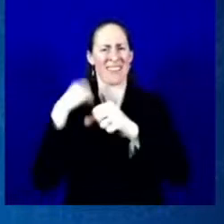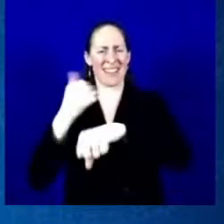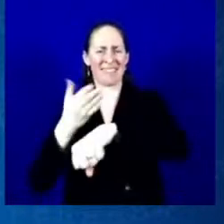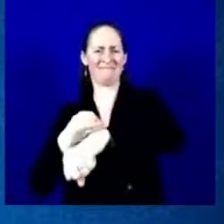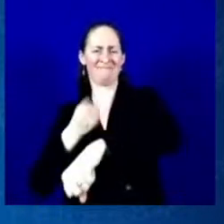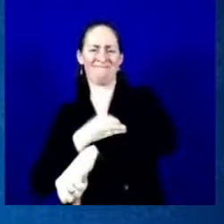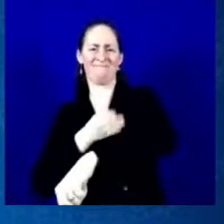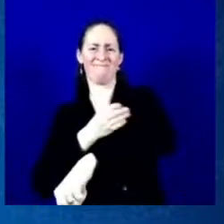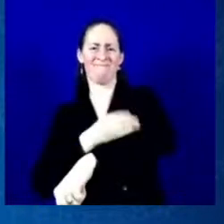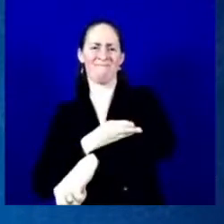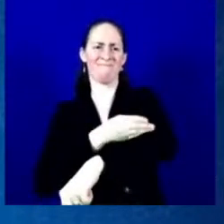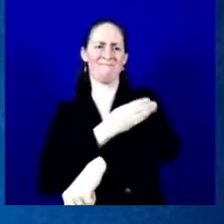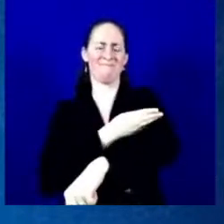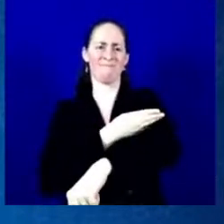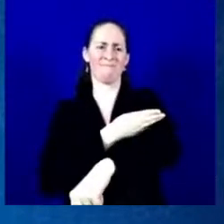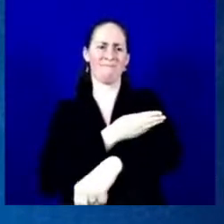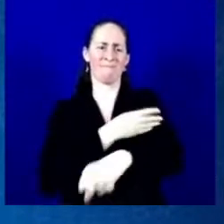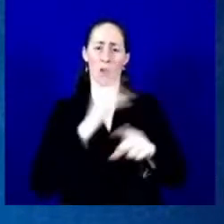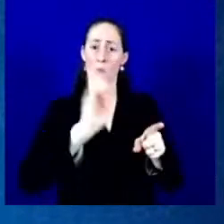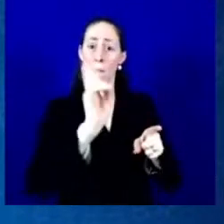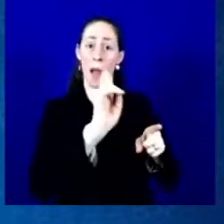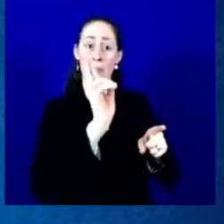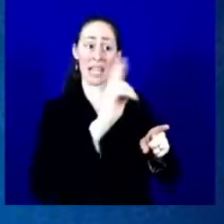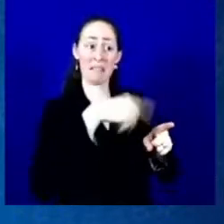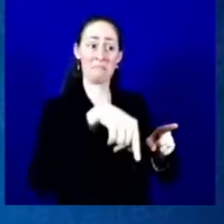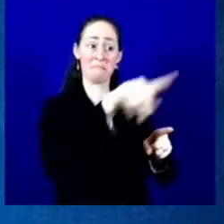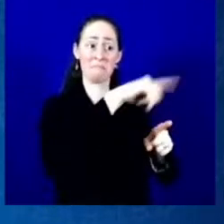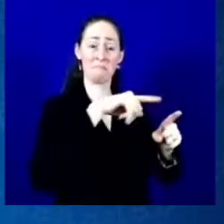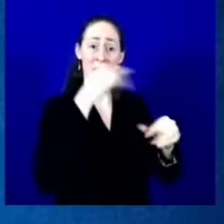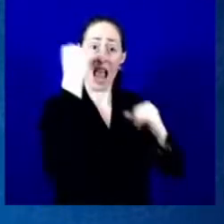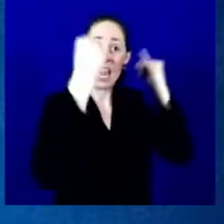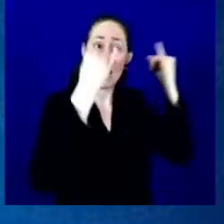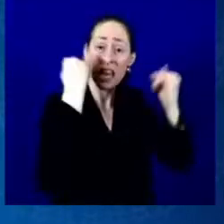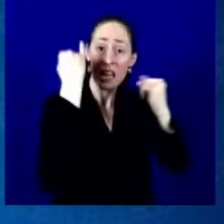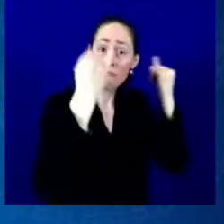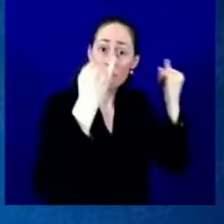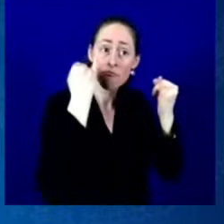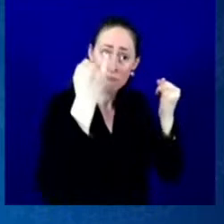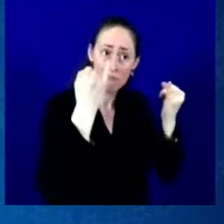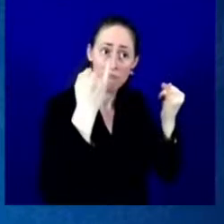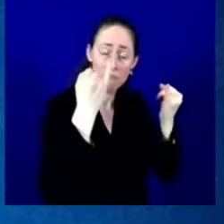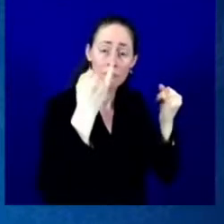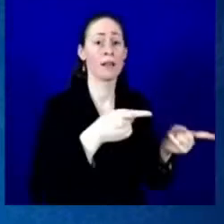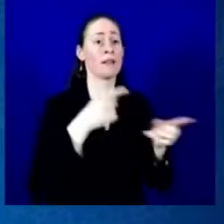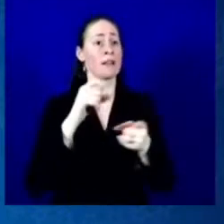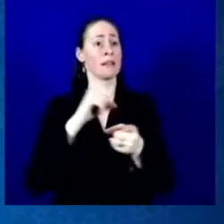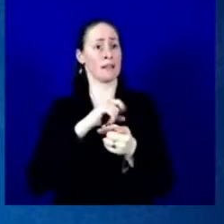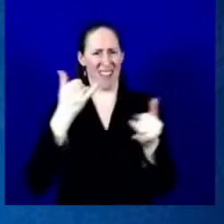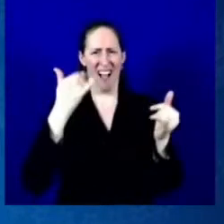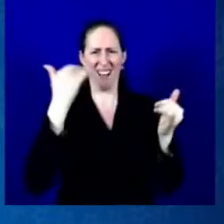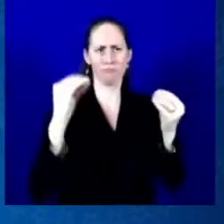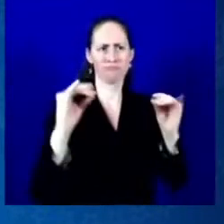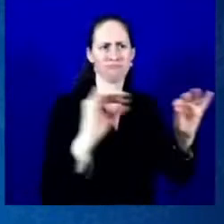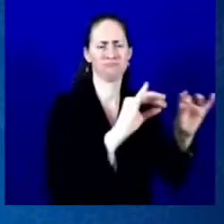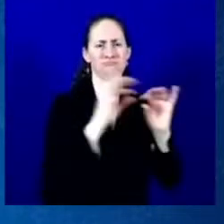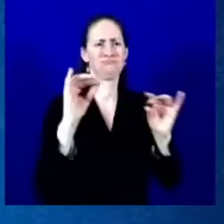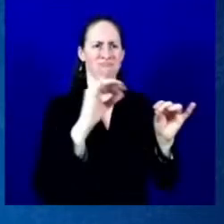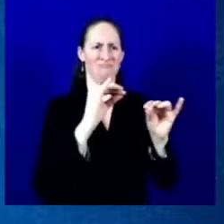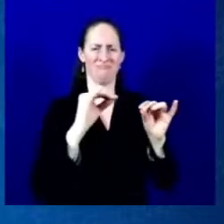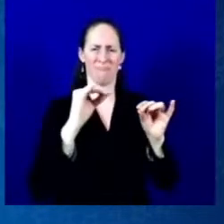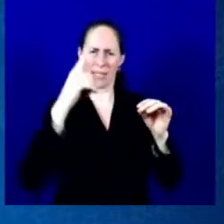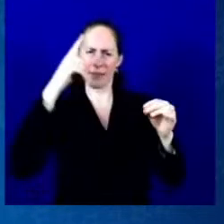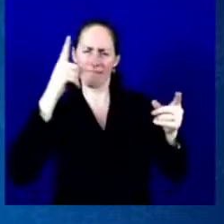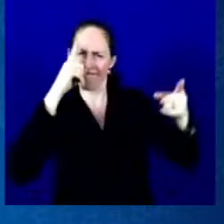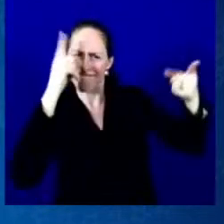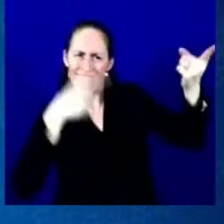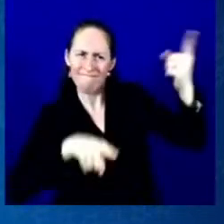ideas and are engaged in very productive discussions with Democrats in the Senate. We need to work together to find a consensus. But